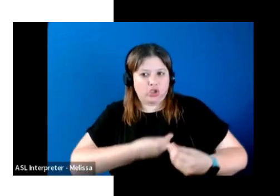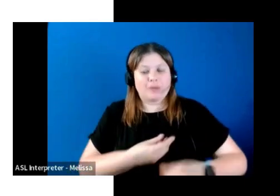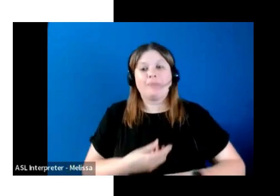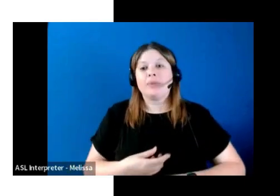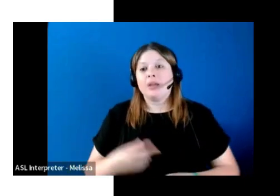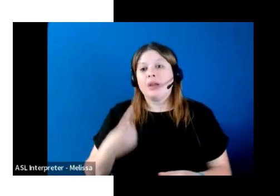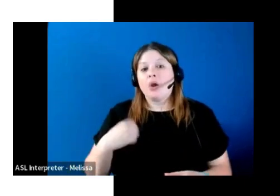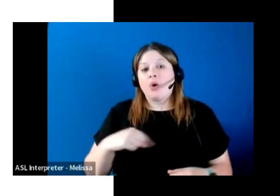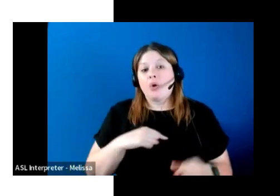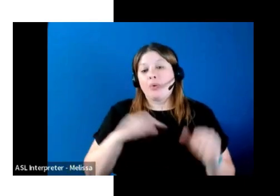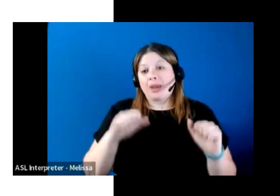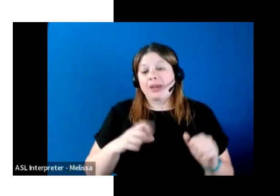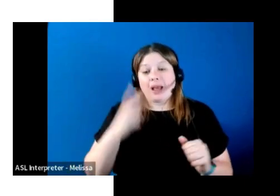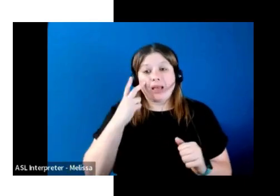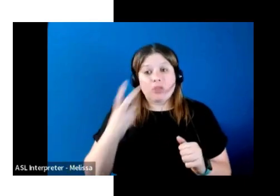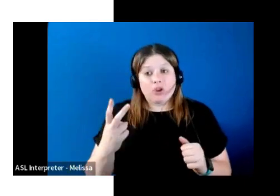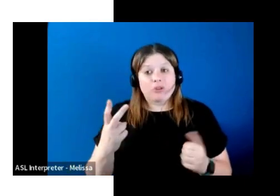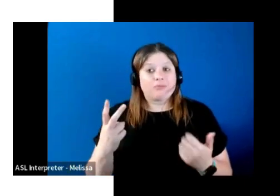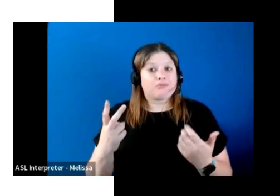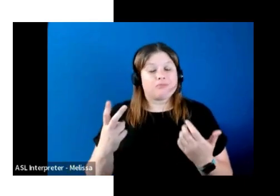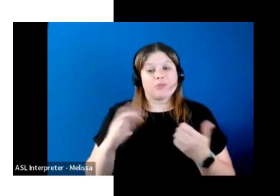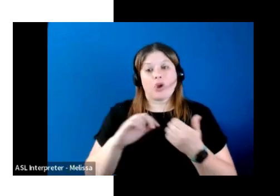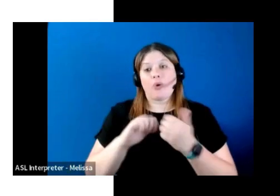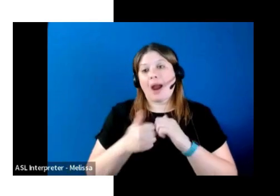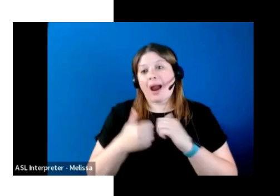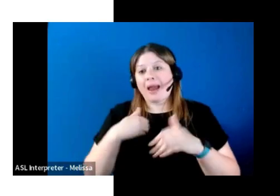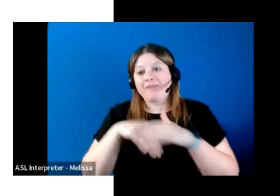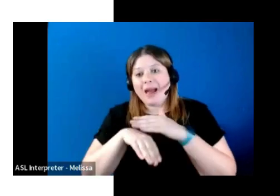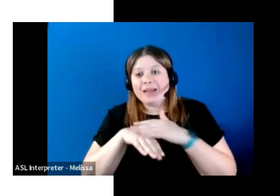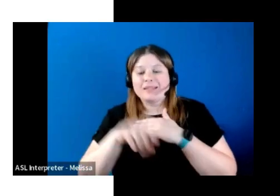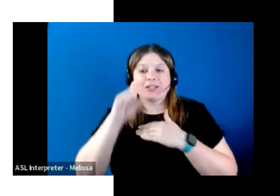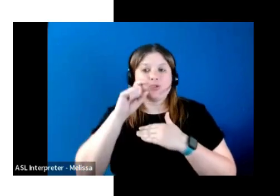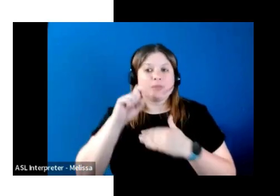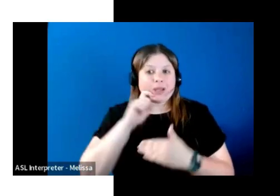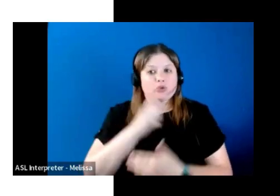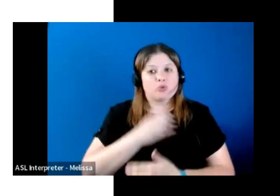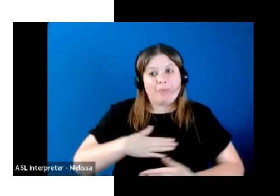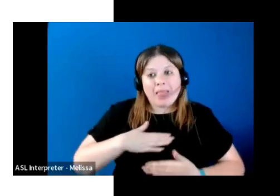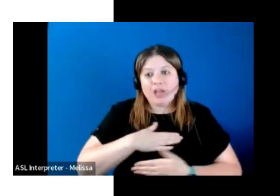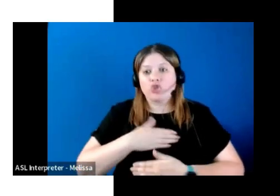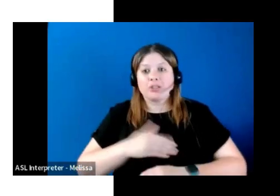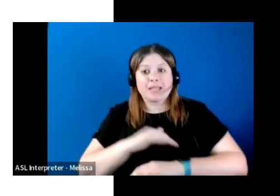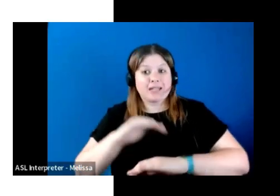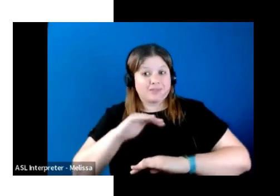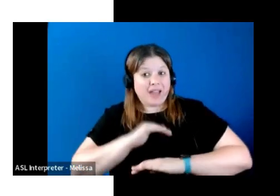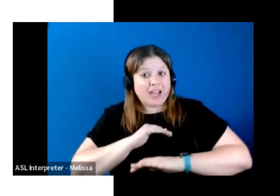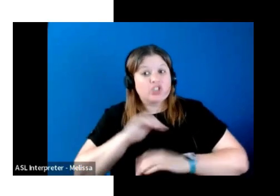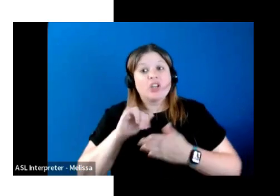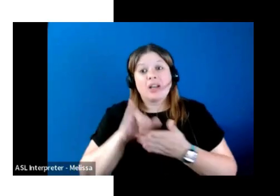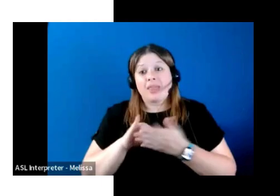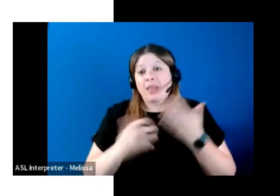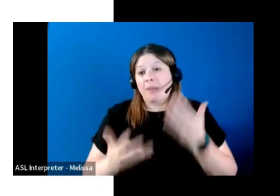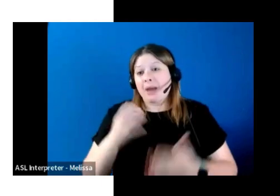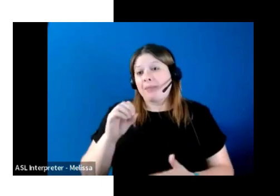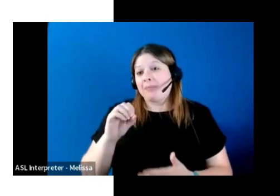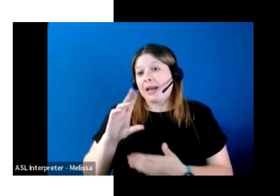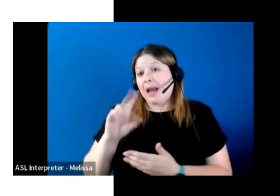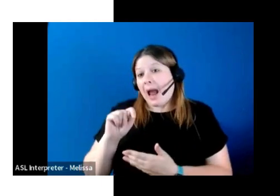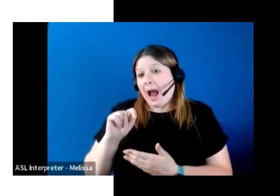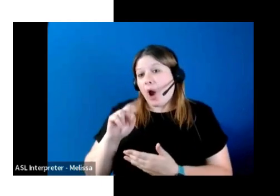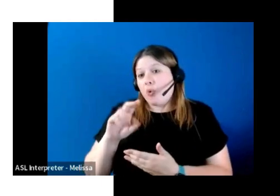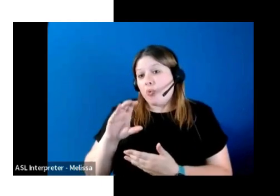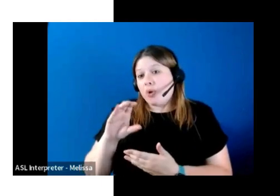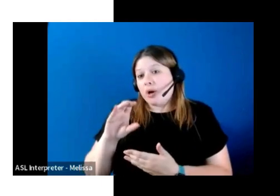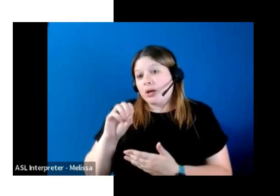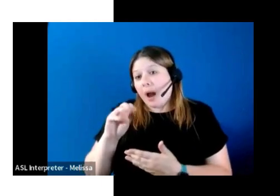having access to sexual pleasure and satisfaction as an outcome of feeling more compassionate to our bodies and